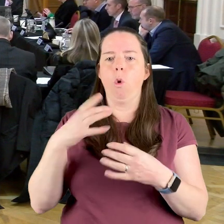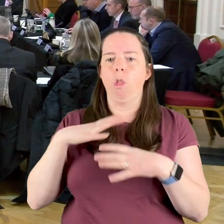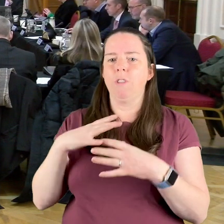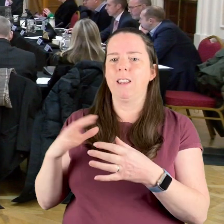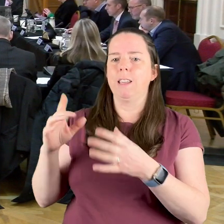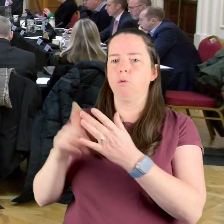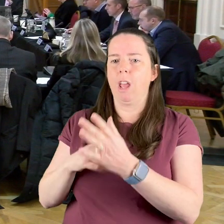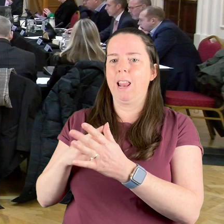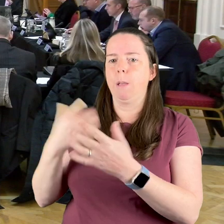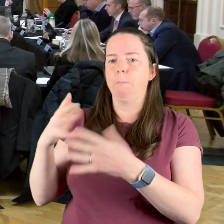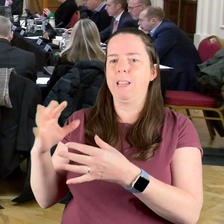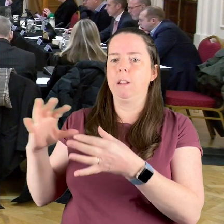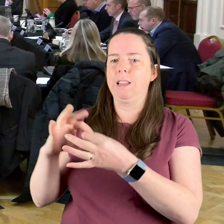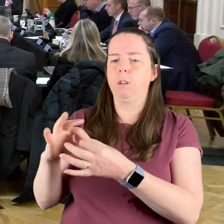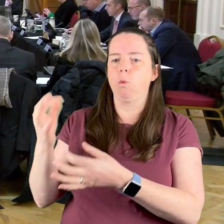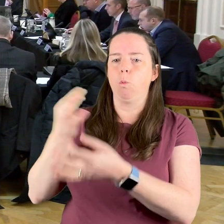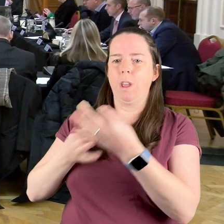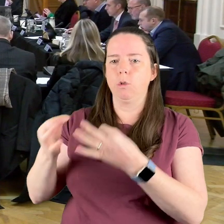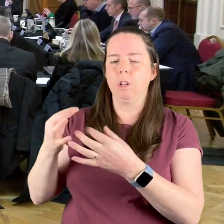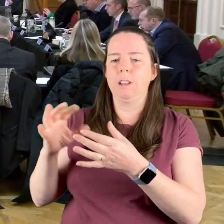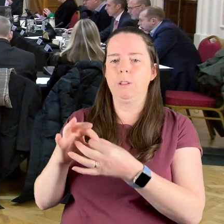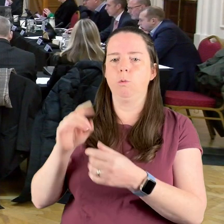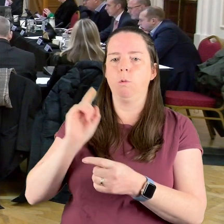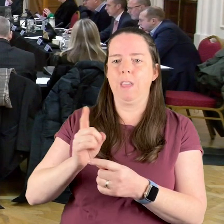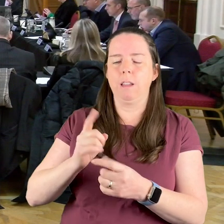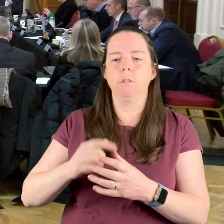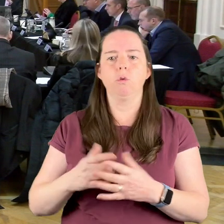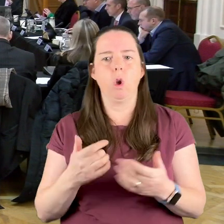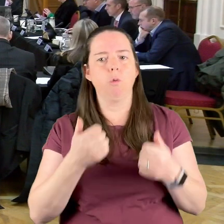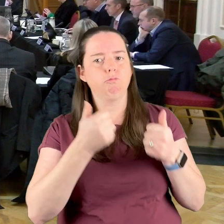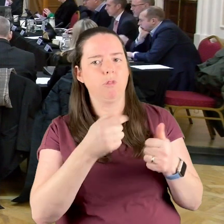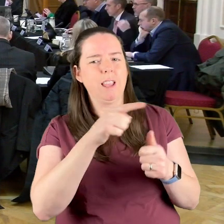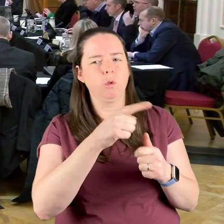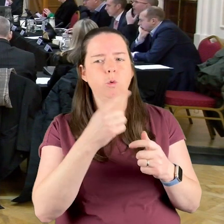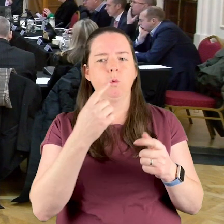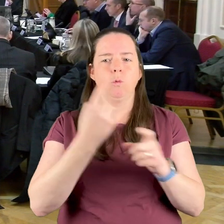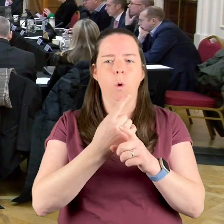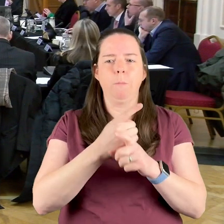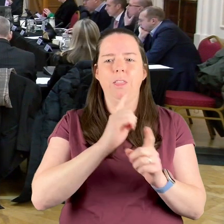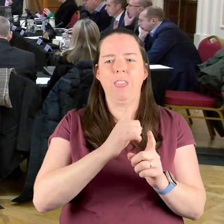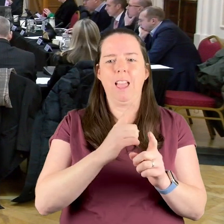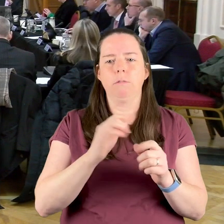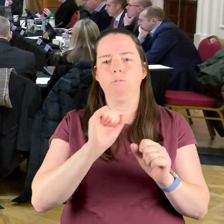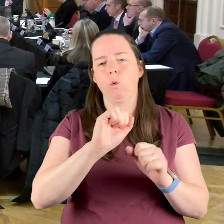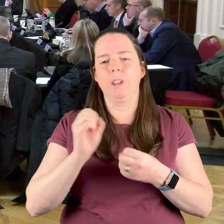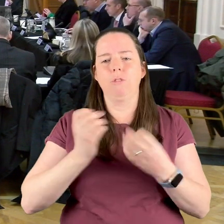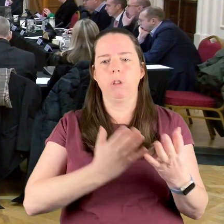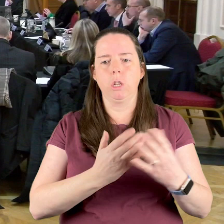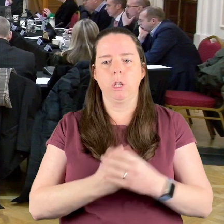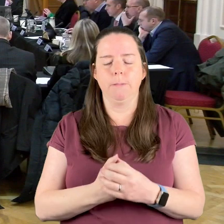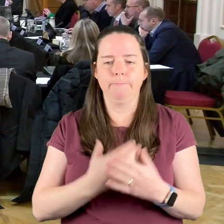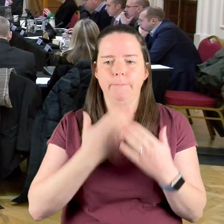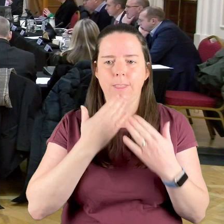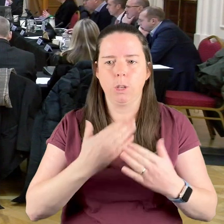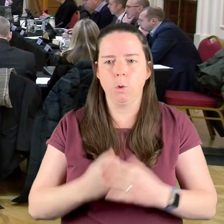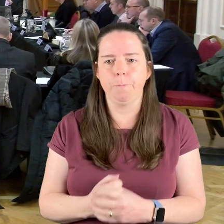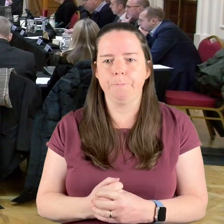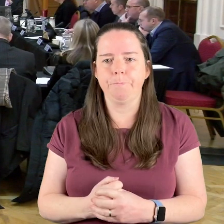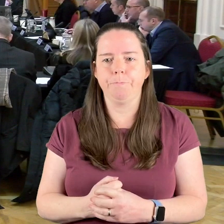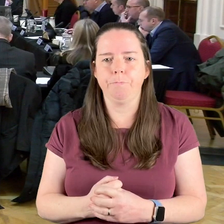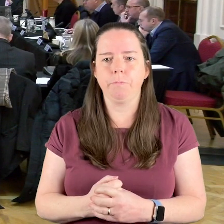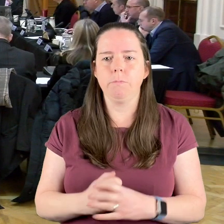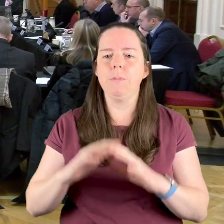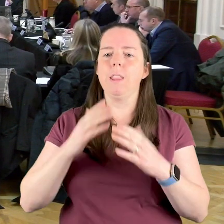and we've already had from Jacqueline a linked question on this, so it would be great if you could reflect on that in your introduction. Thank